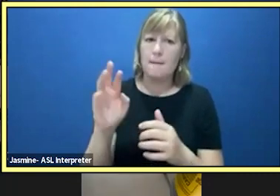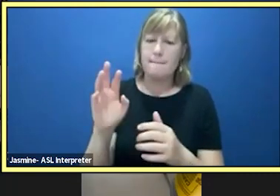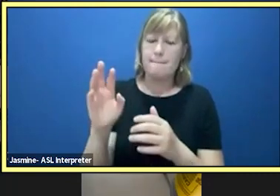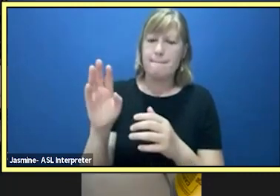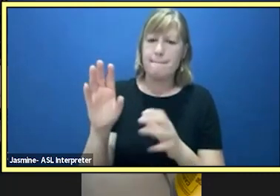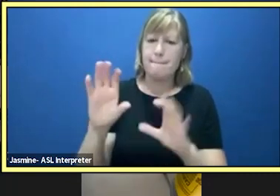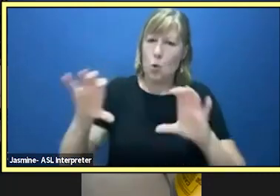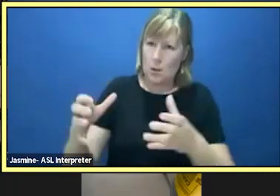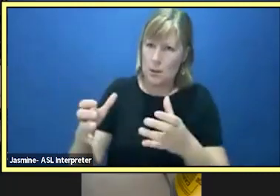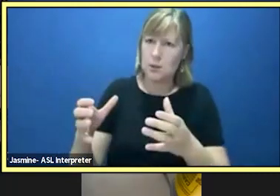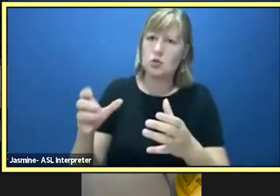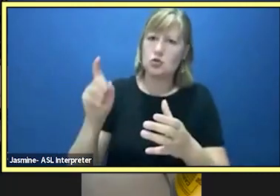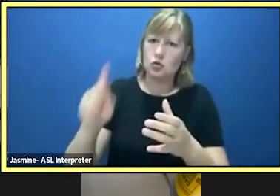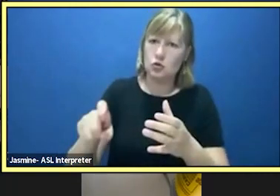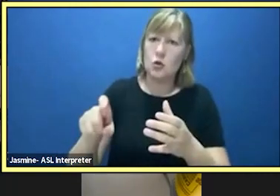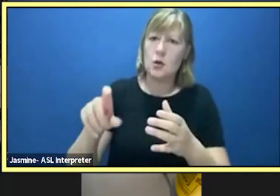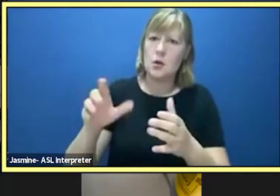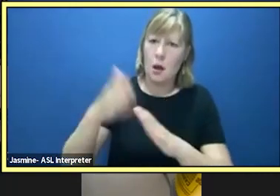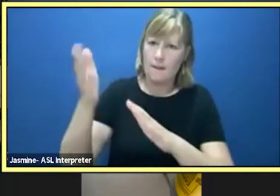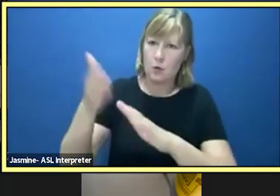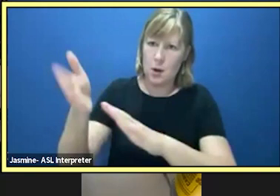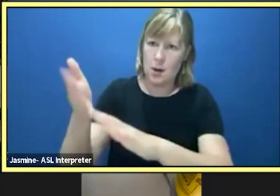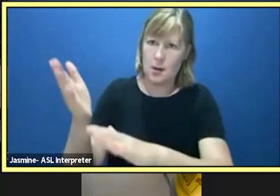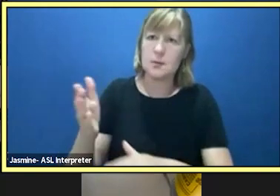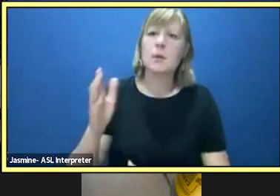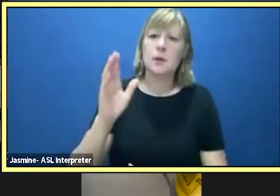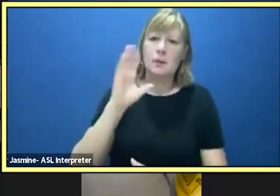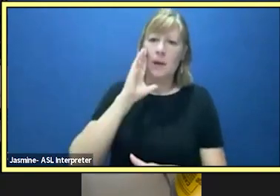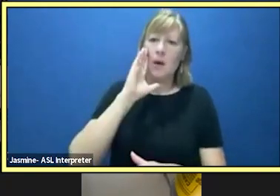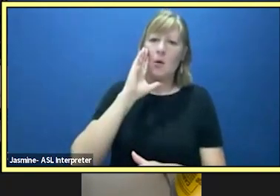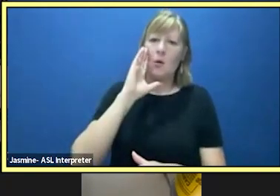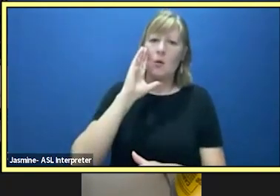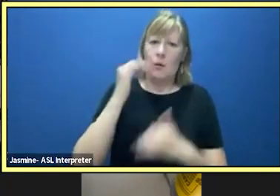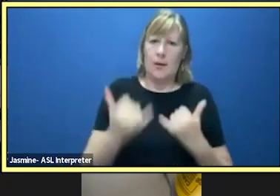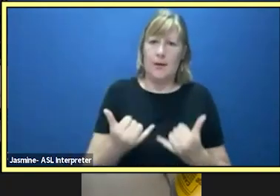that. So, and we're in the process of developing those now.